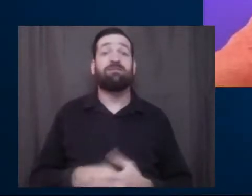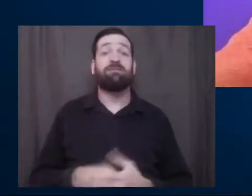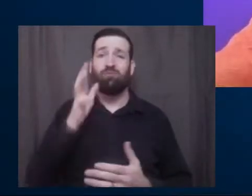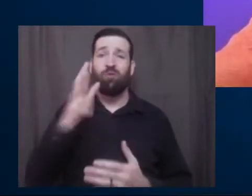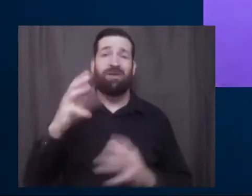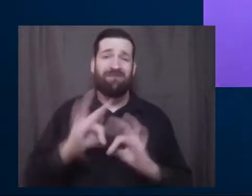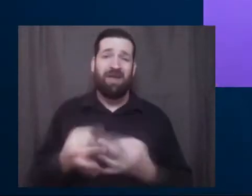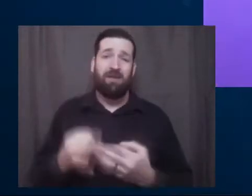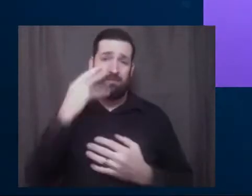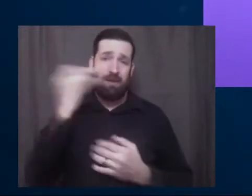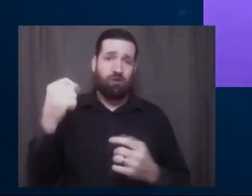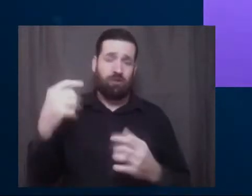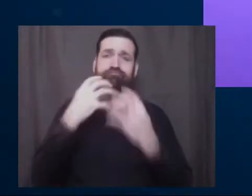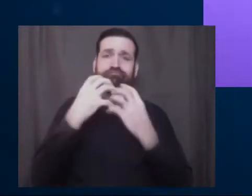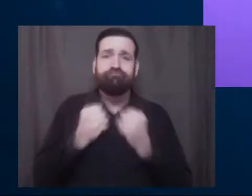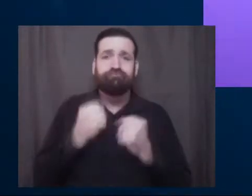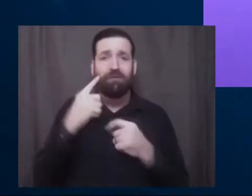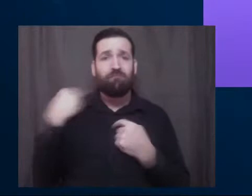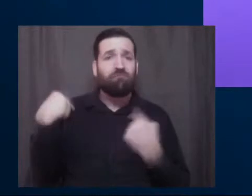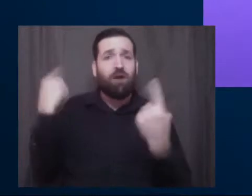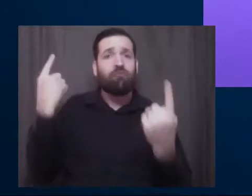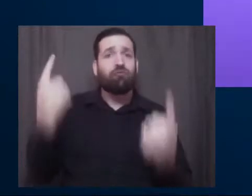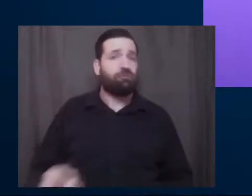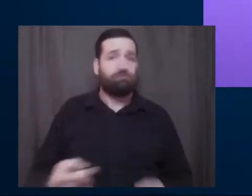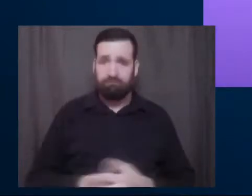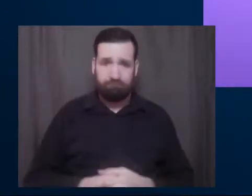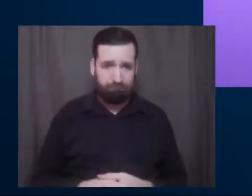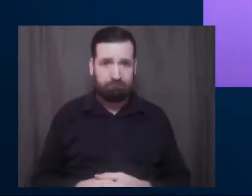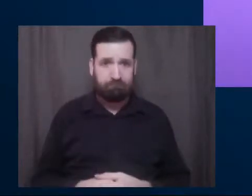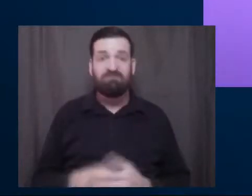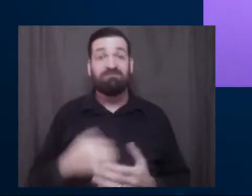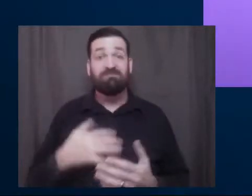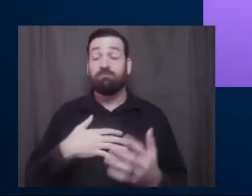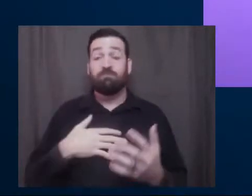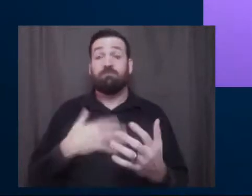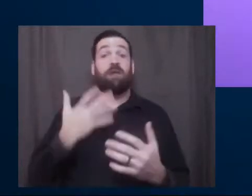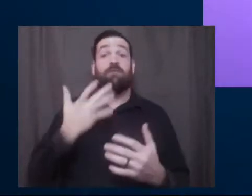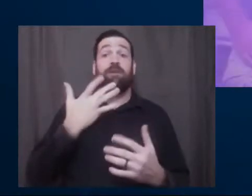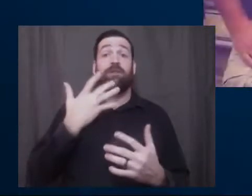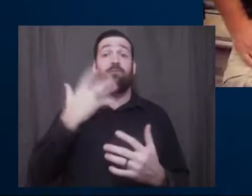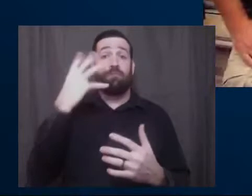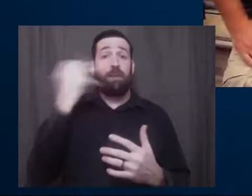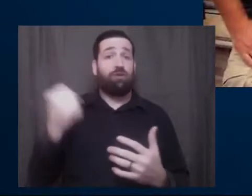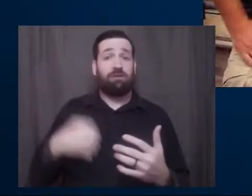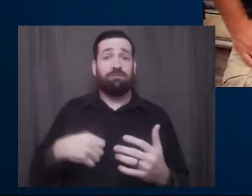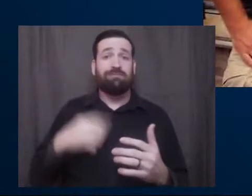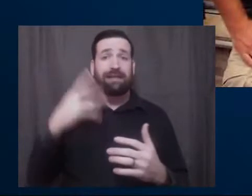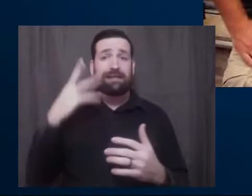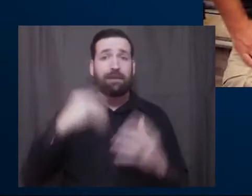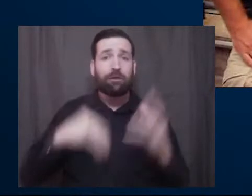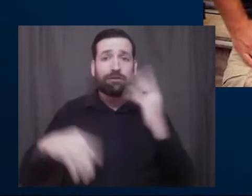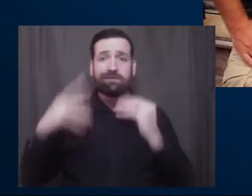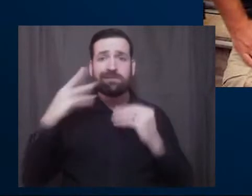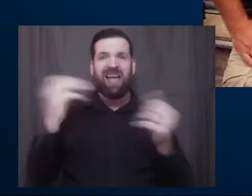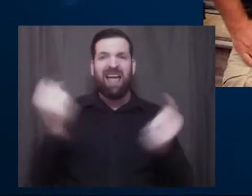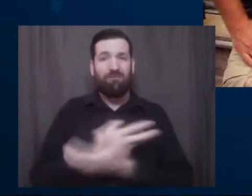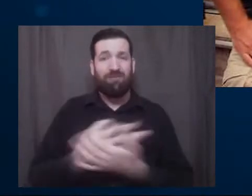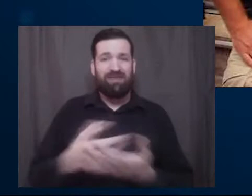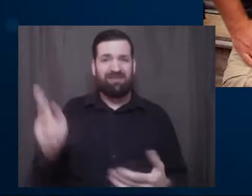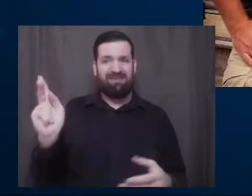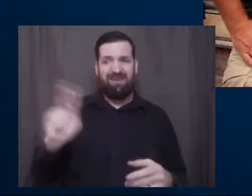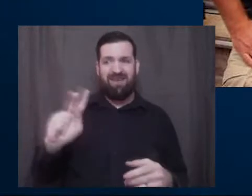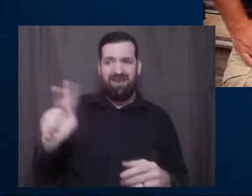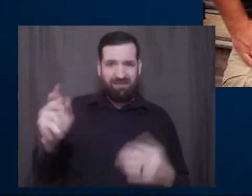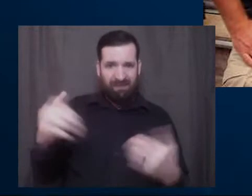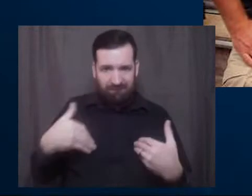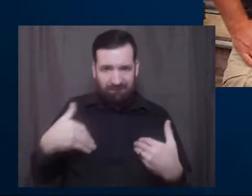cherish forever. I think my favorite Royals memory is just being able to experience everything that the K has to offer and being able to